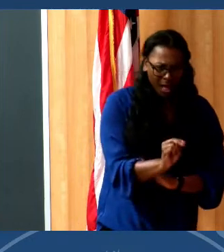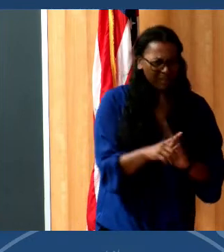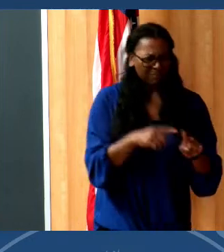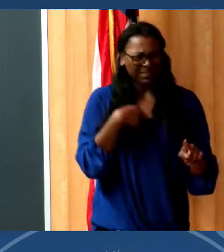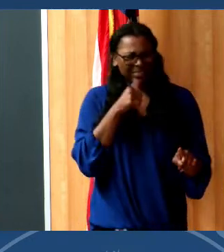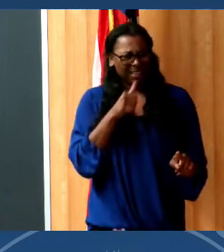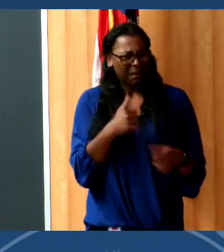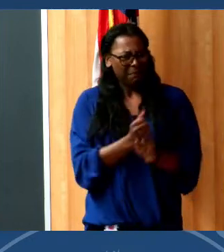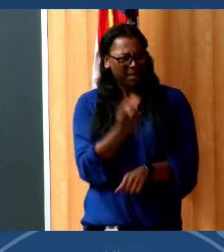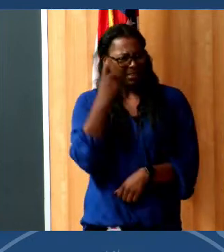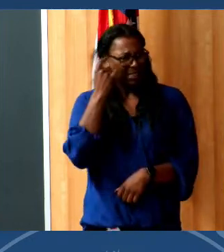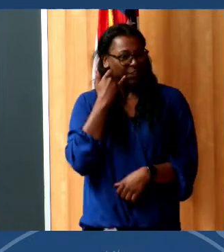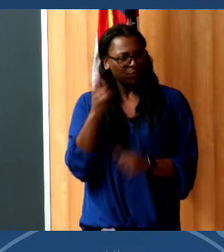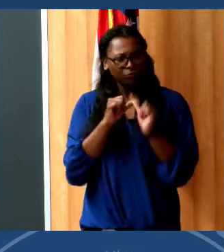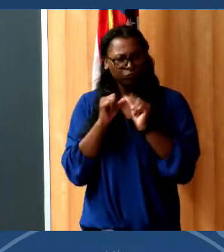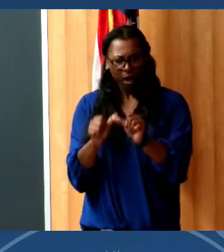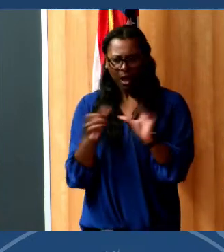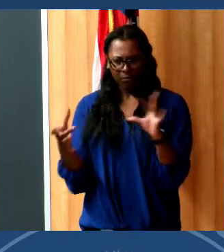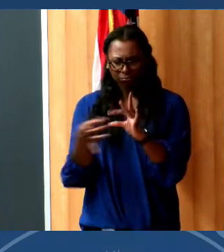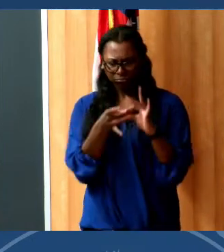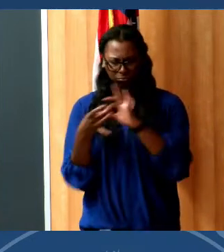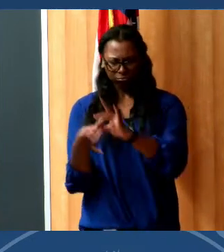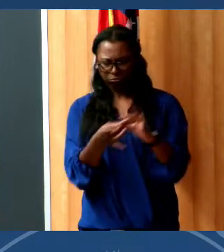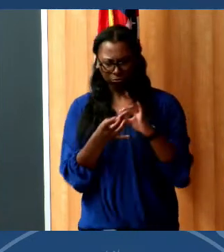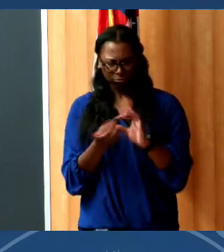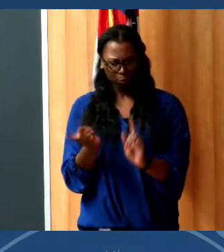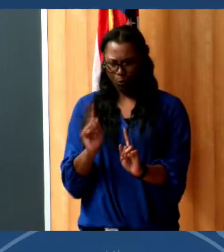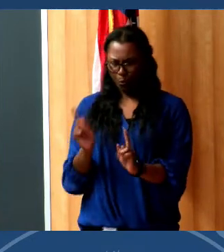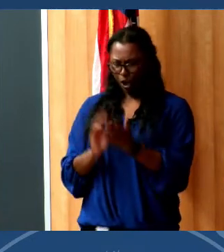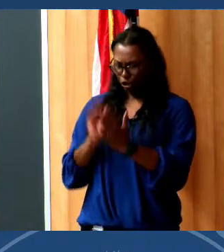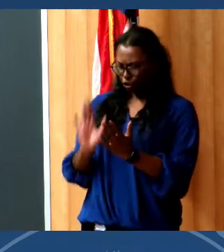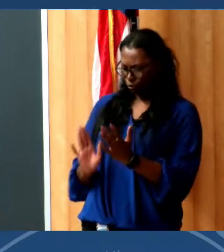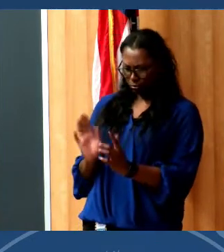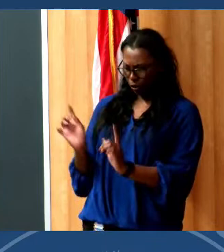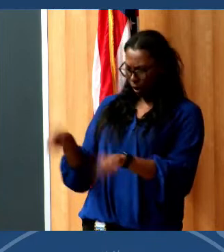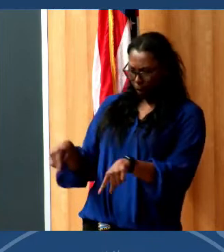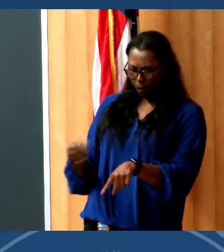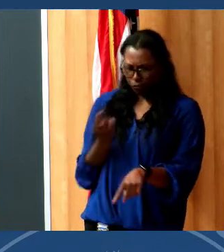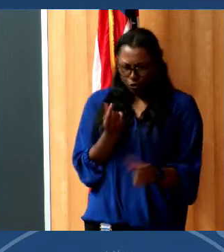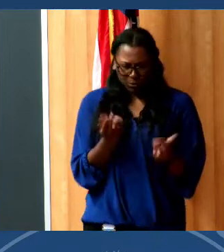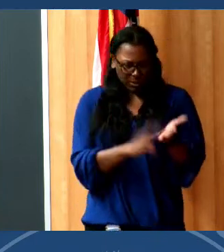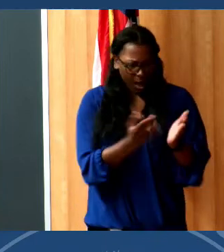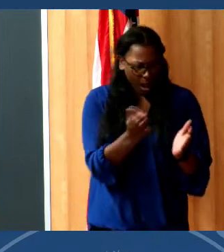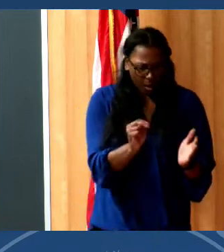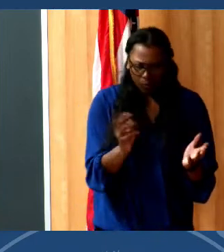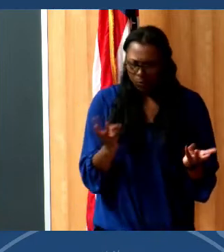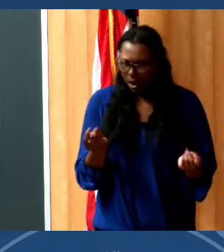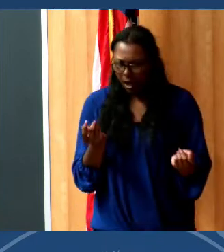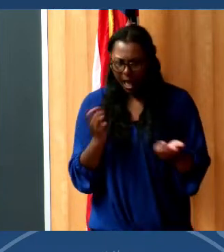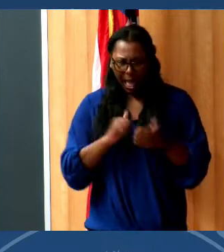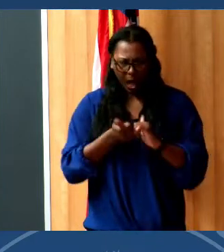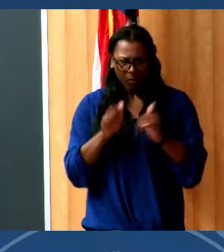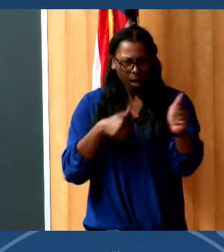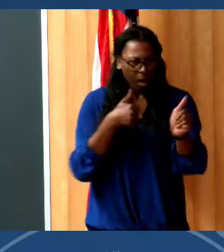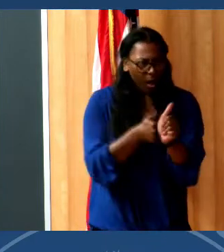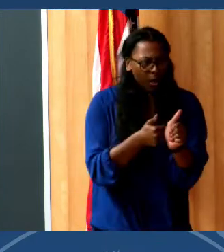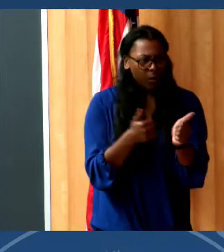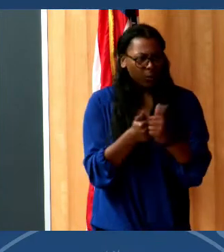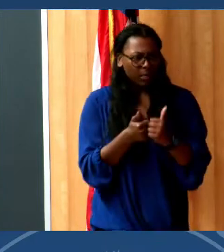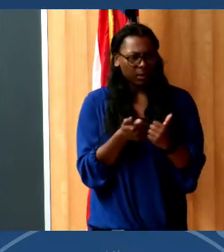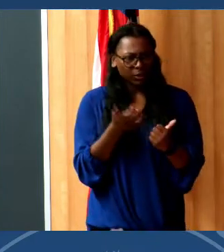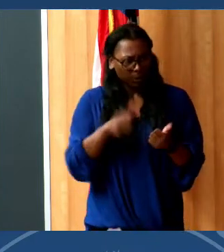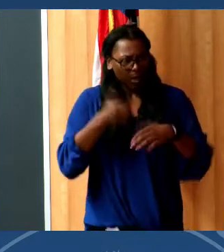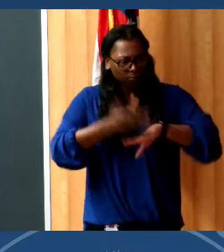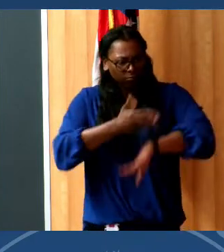a lot of sense as we try to coordinate where the children are and what we need to do to get them to become